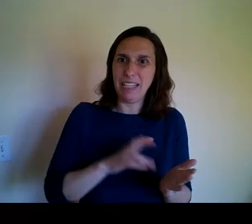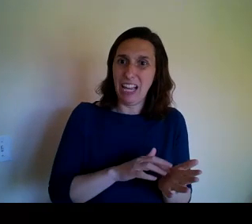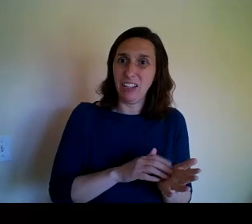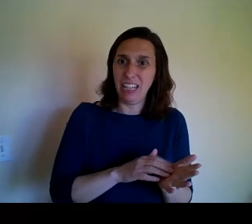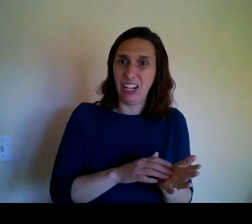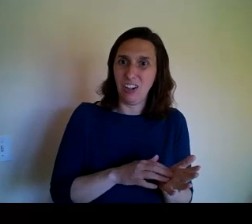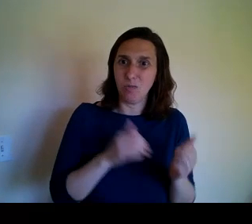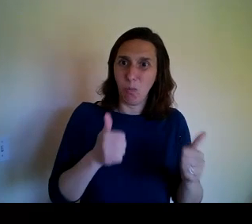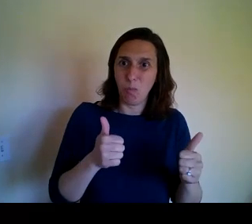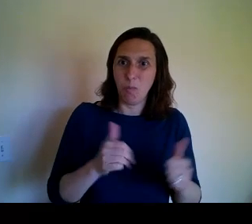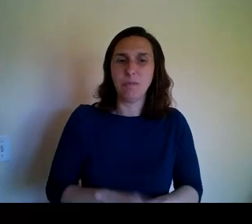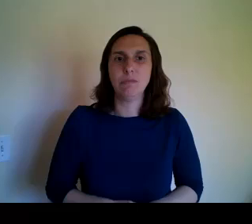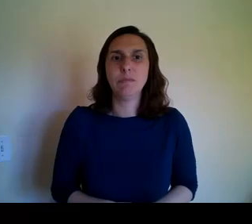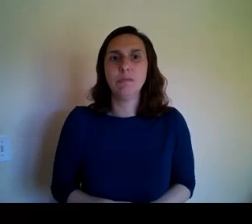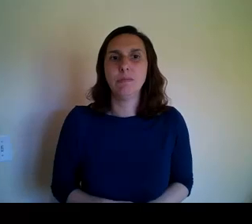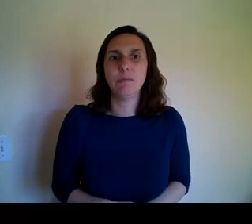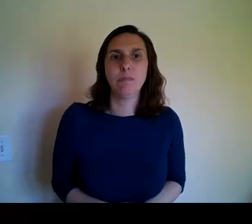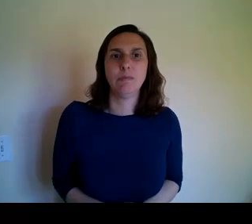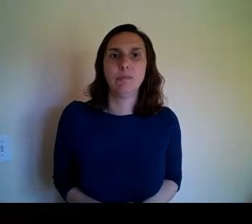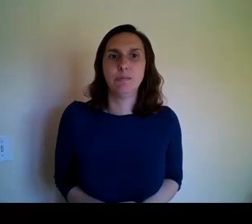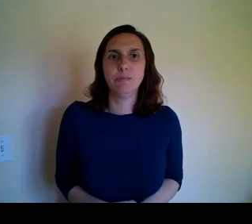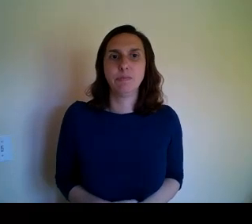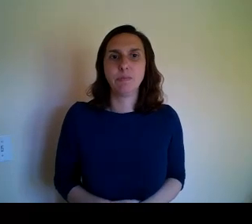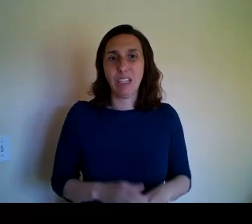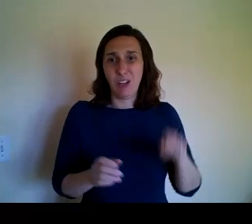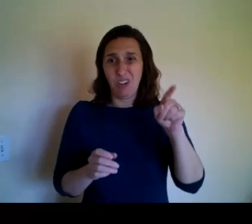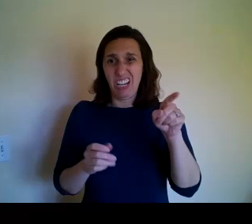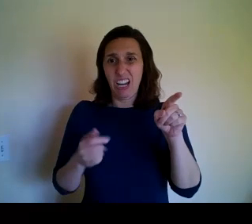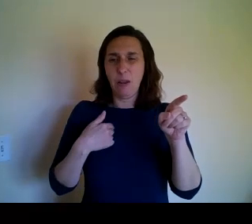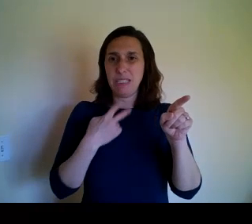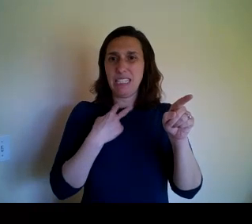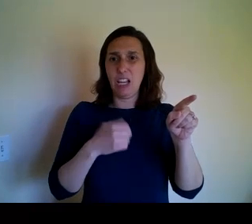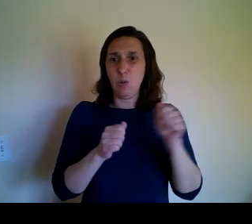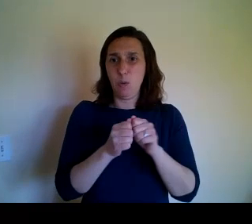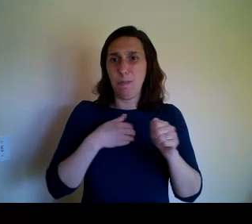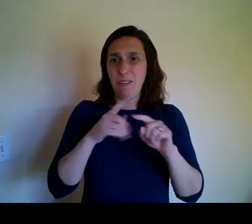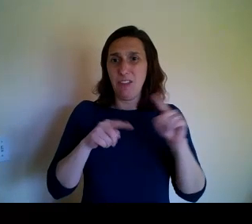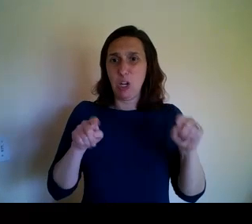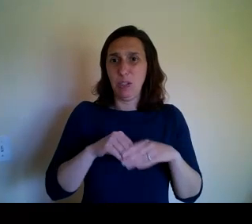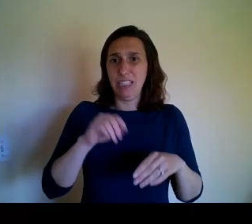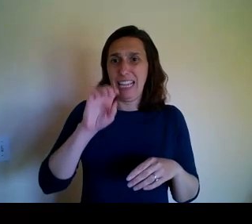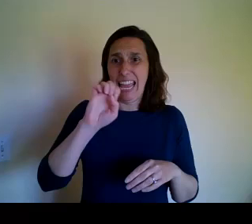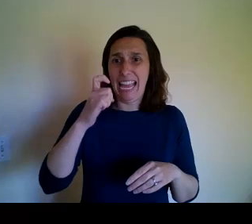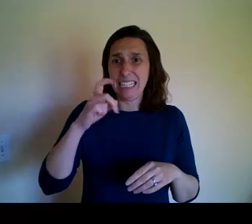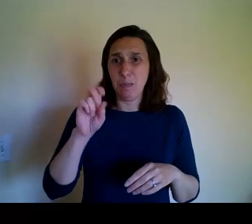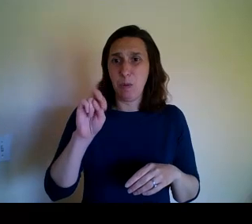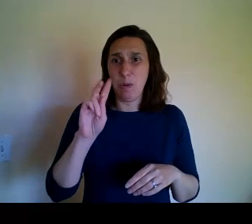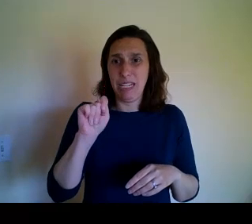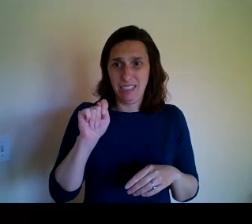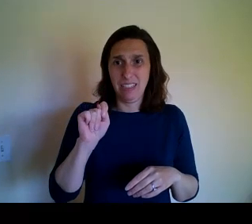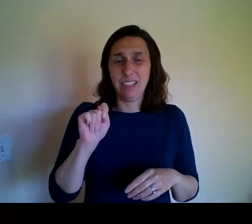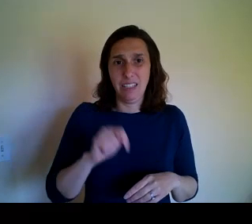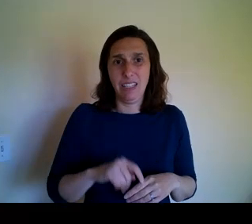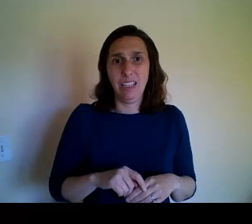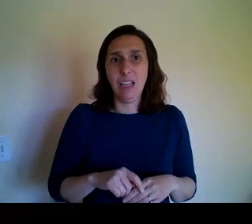And here I was stuck with my variable in the exponent. By taking the natural log, this multiplication rule lets